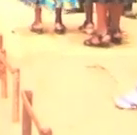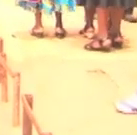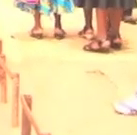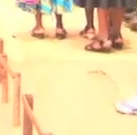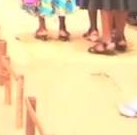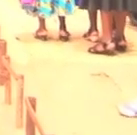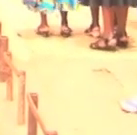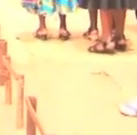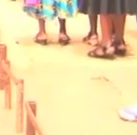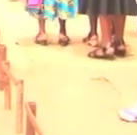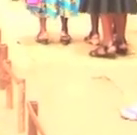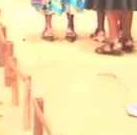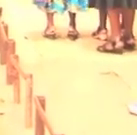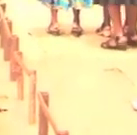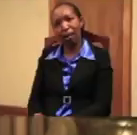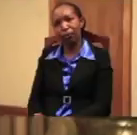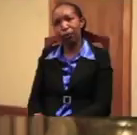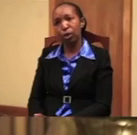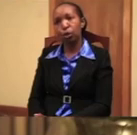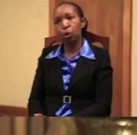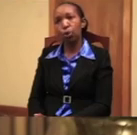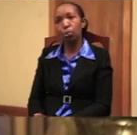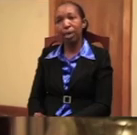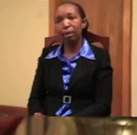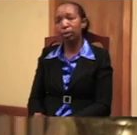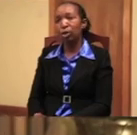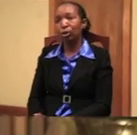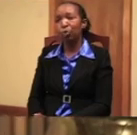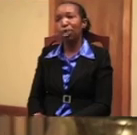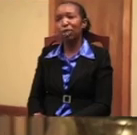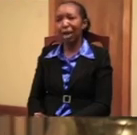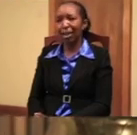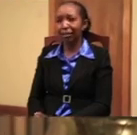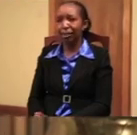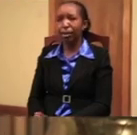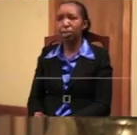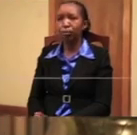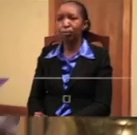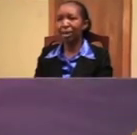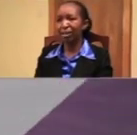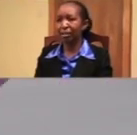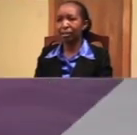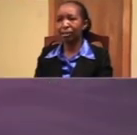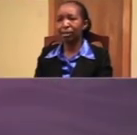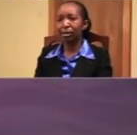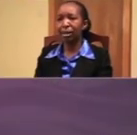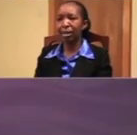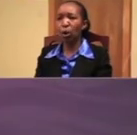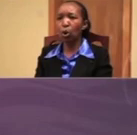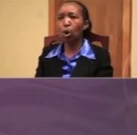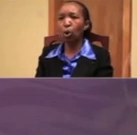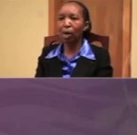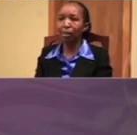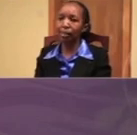on talking to me, but I cannot be able to hear. So normally, we try and improvise